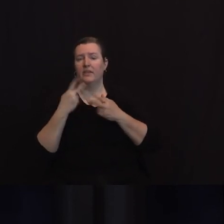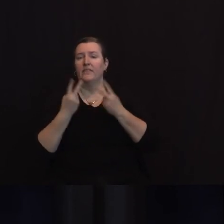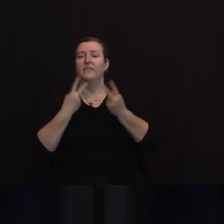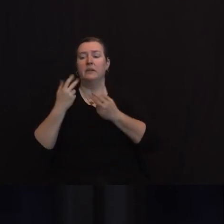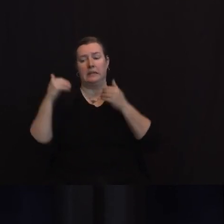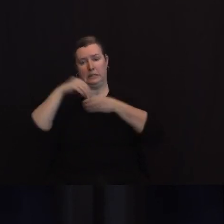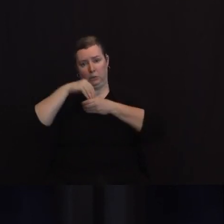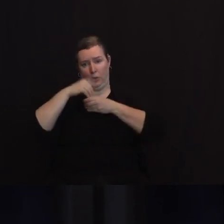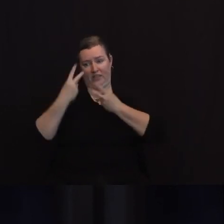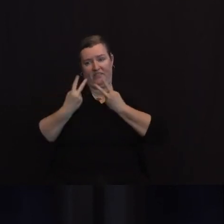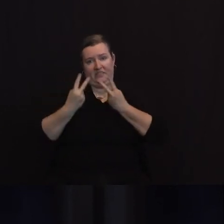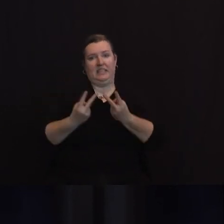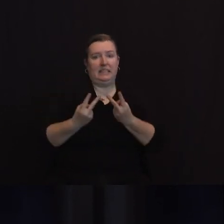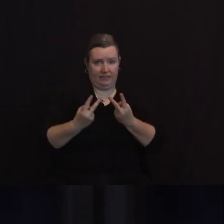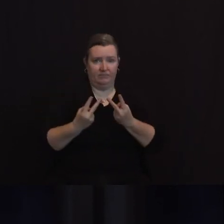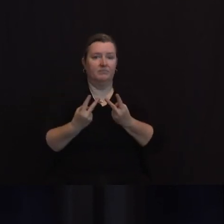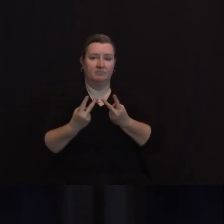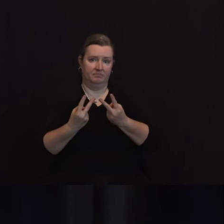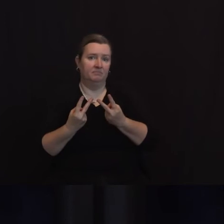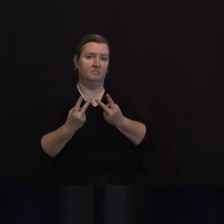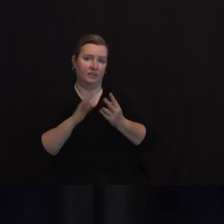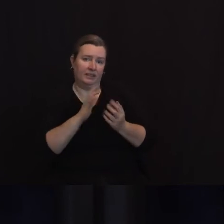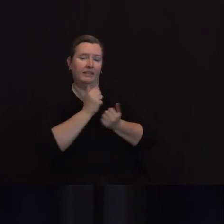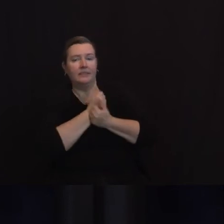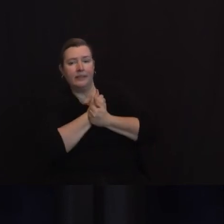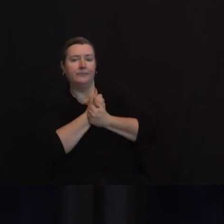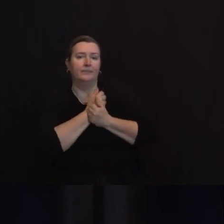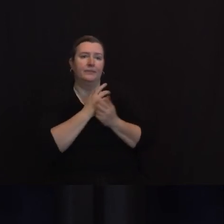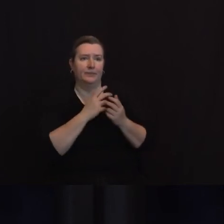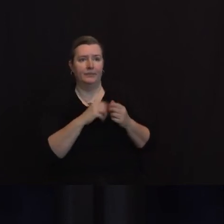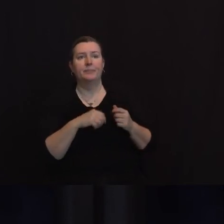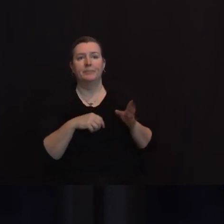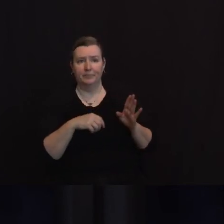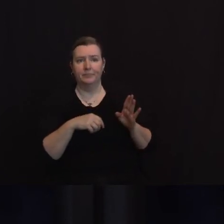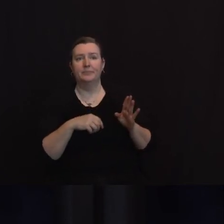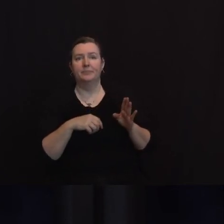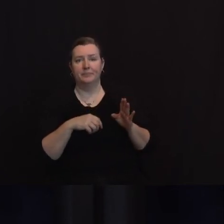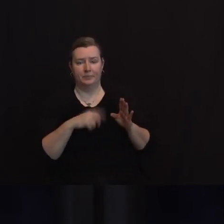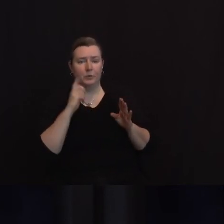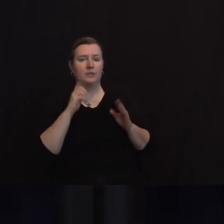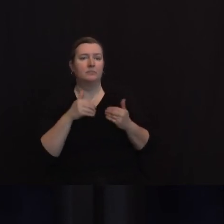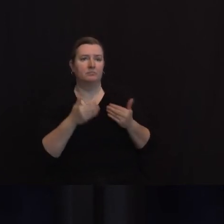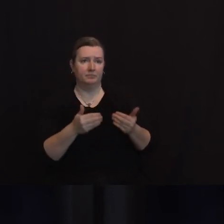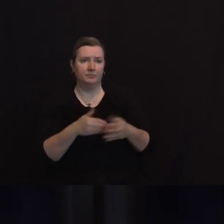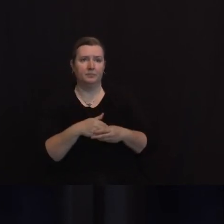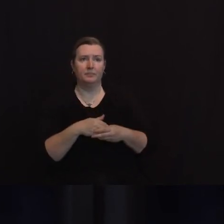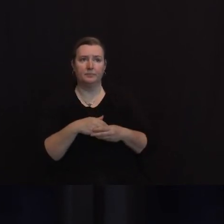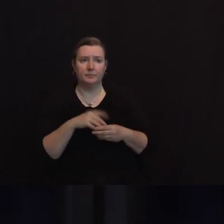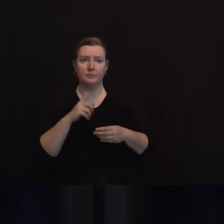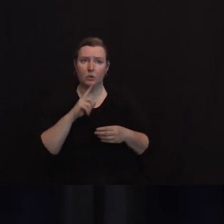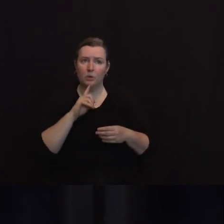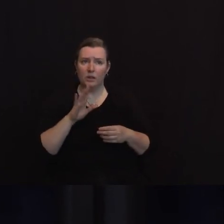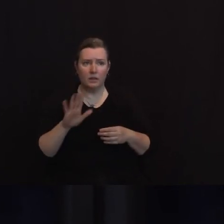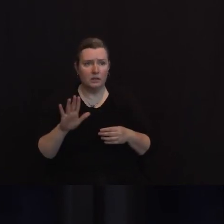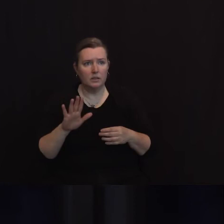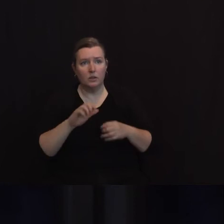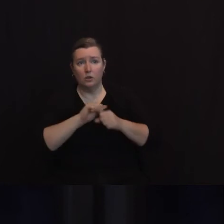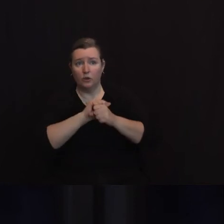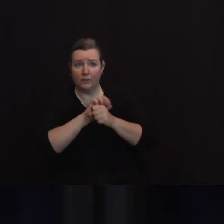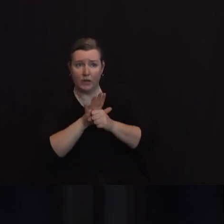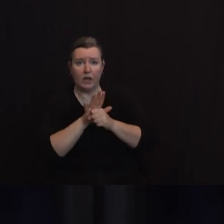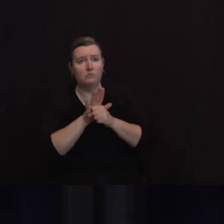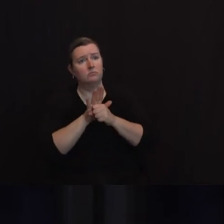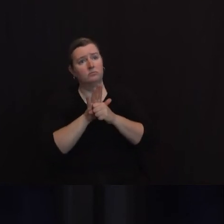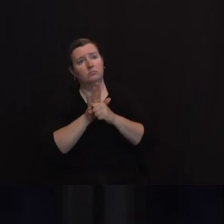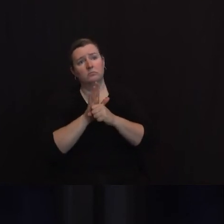with moderate COVID activity over the past 2 weeks. As you may remember, the department uses a